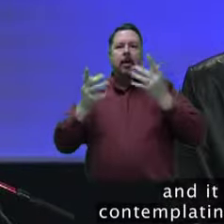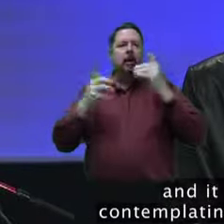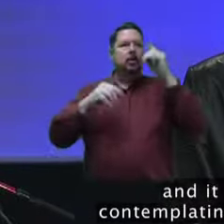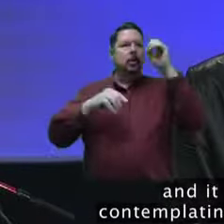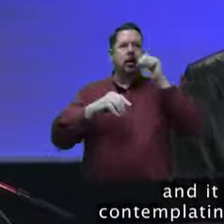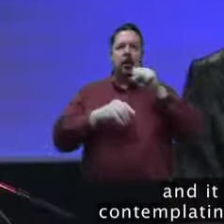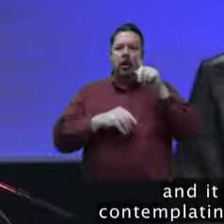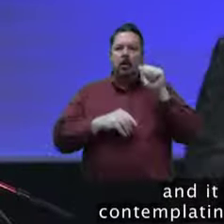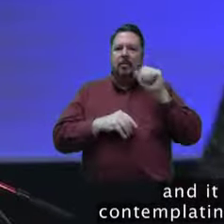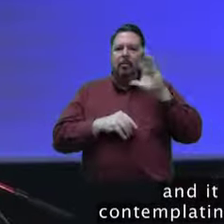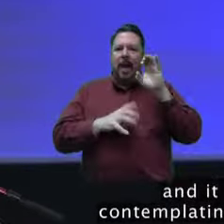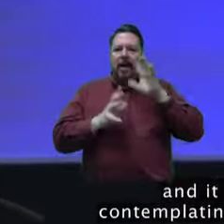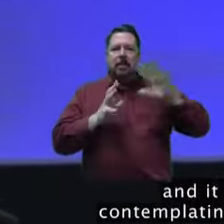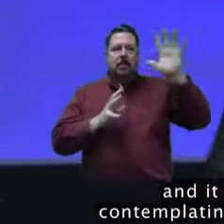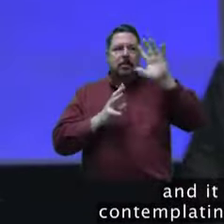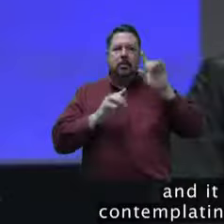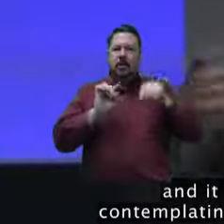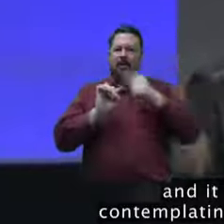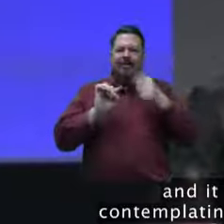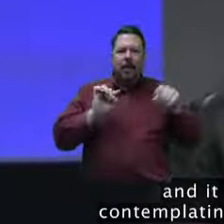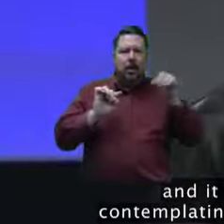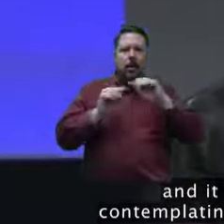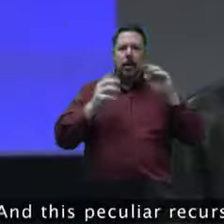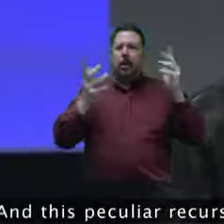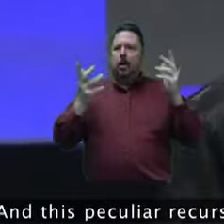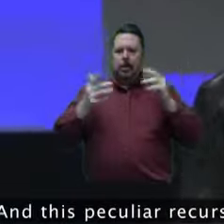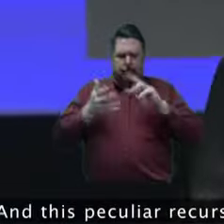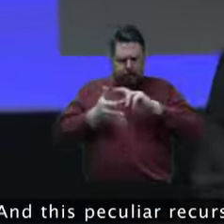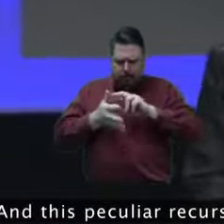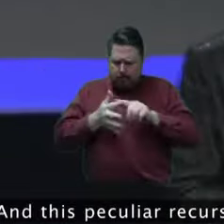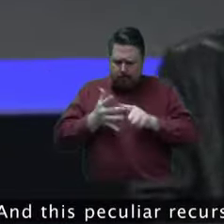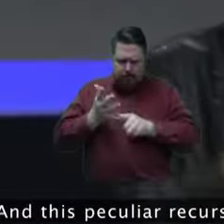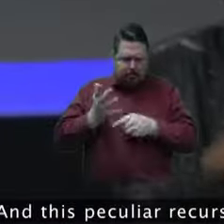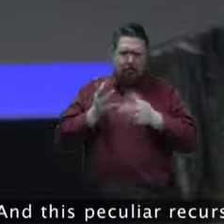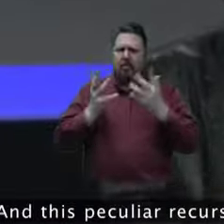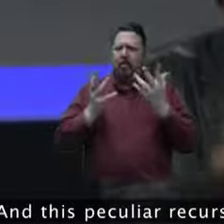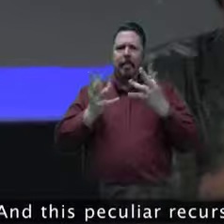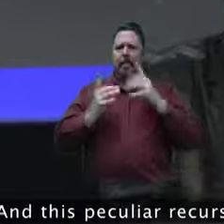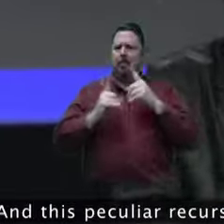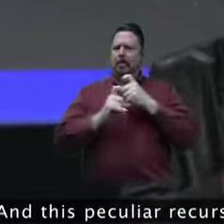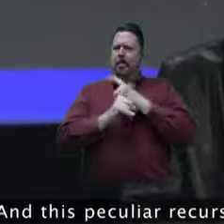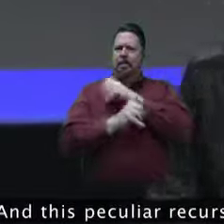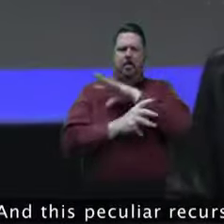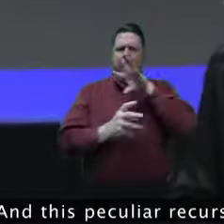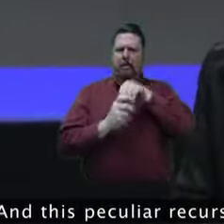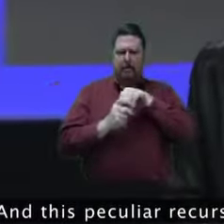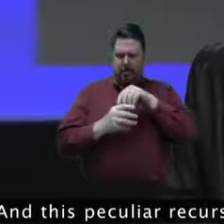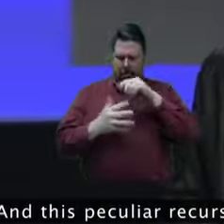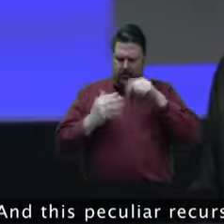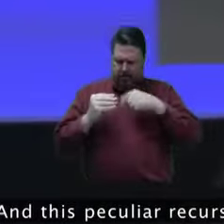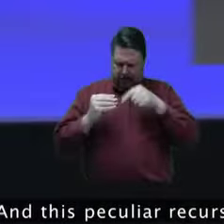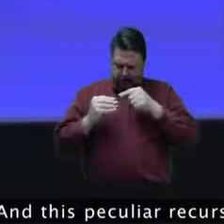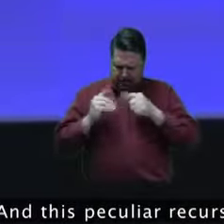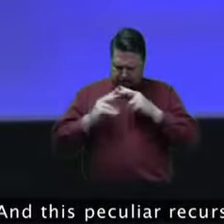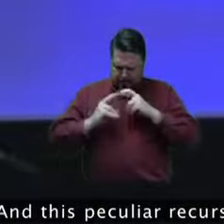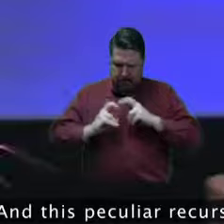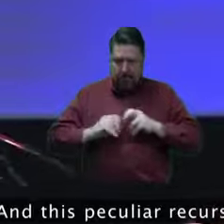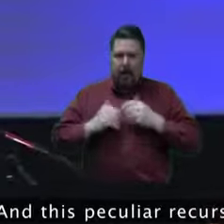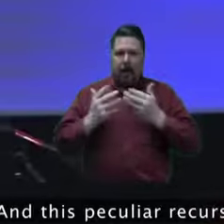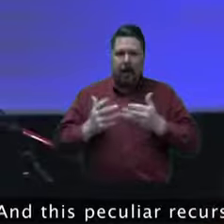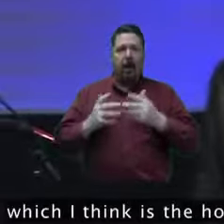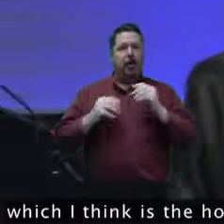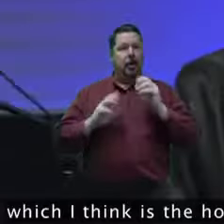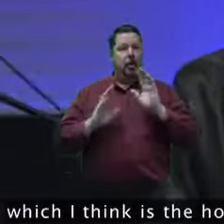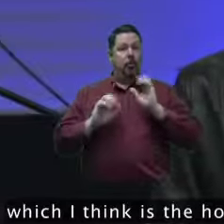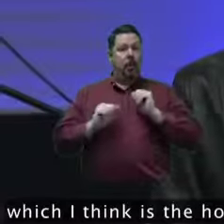contemplate itself contemplating on the meaning of infinity. And there is this peculiar recursive quality that we call